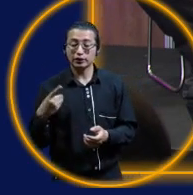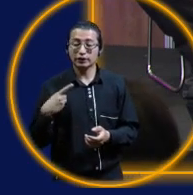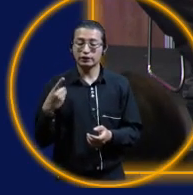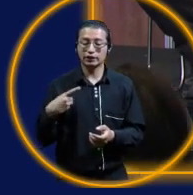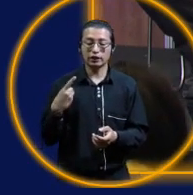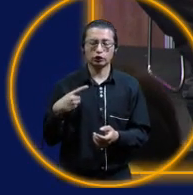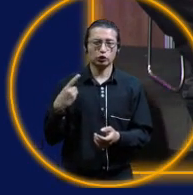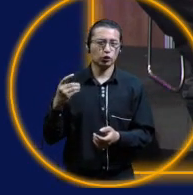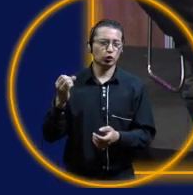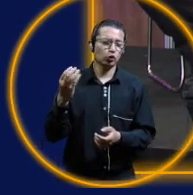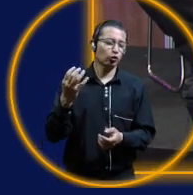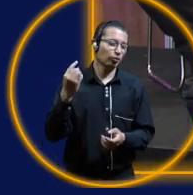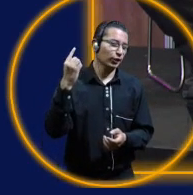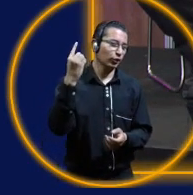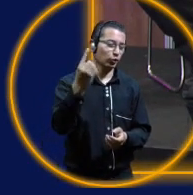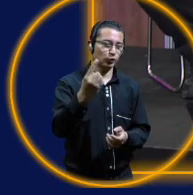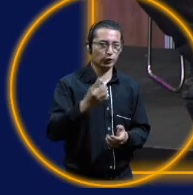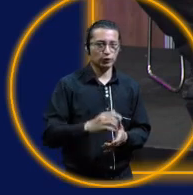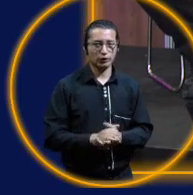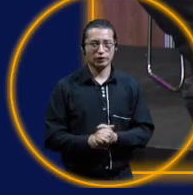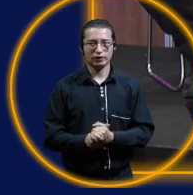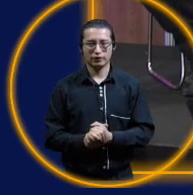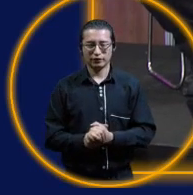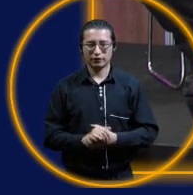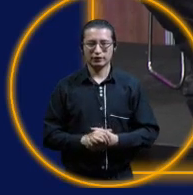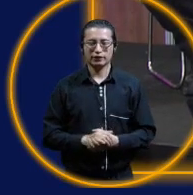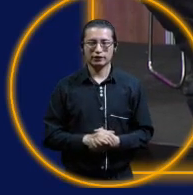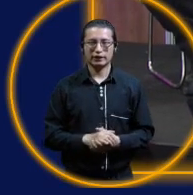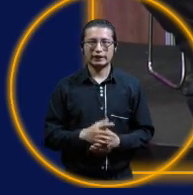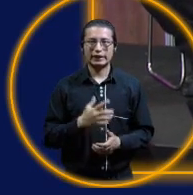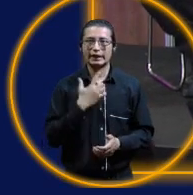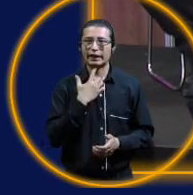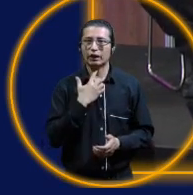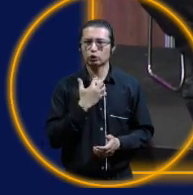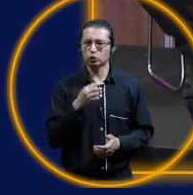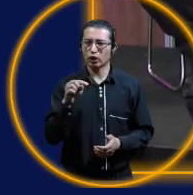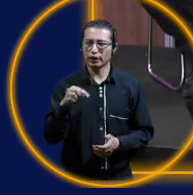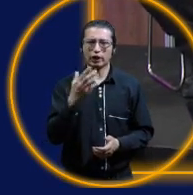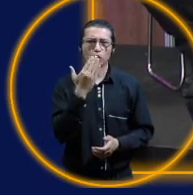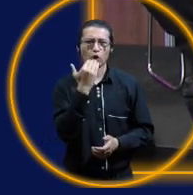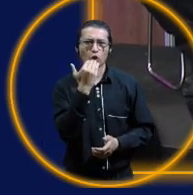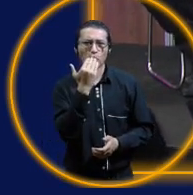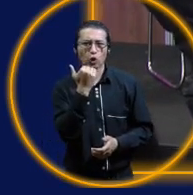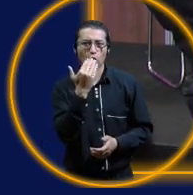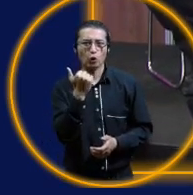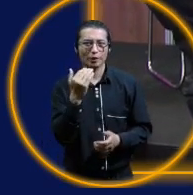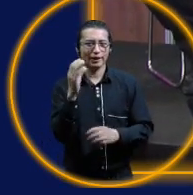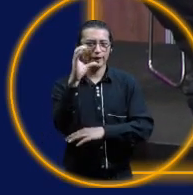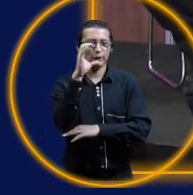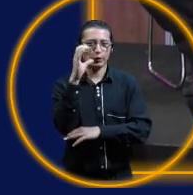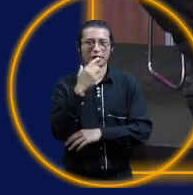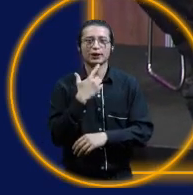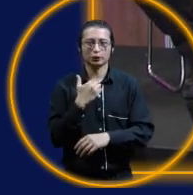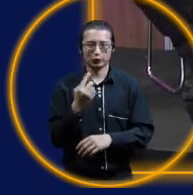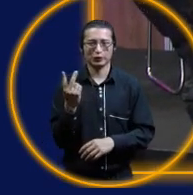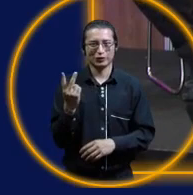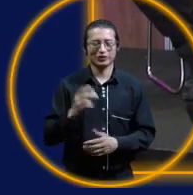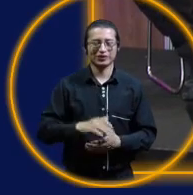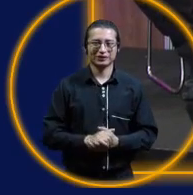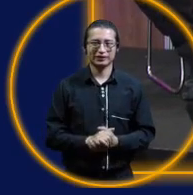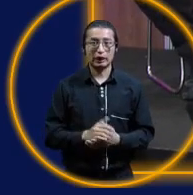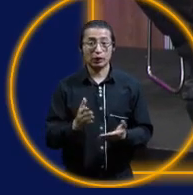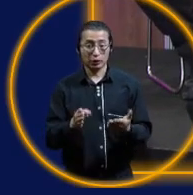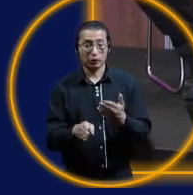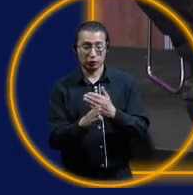Ben and Jessica were really happy about the fruit of Colombia. Yeah. Sí, cuéntanos. Can I ask in